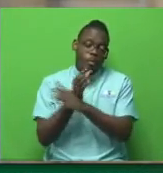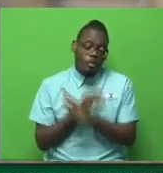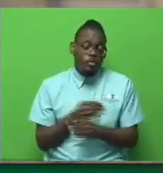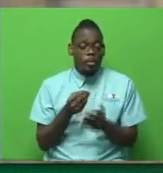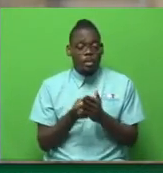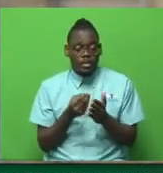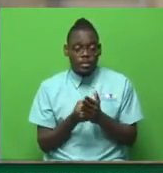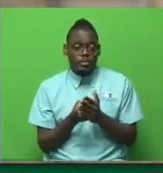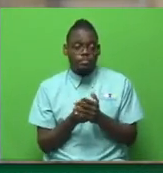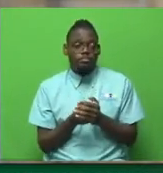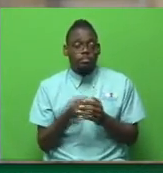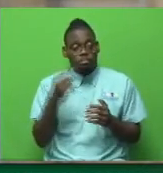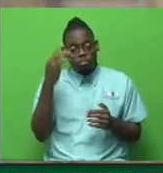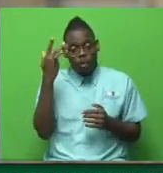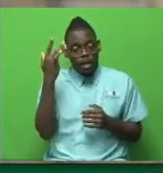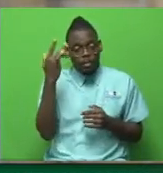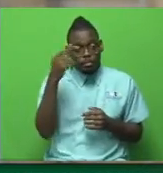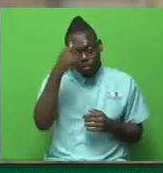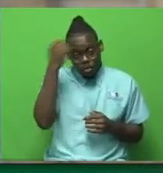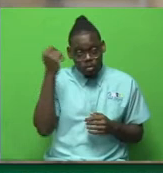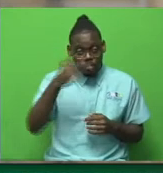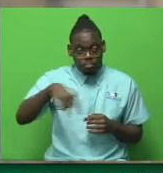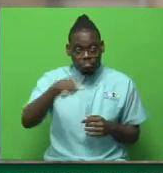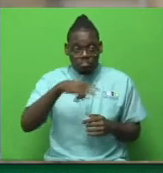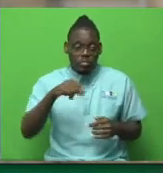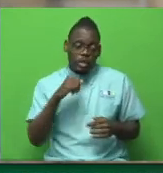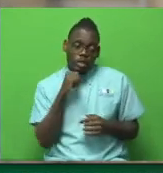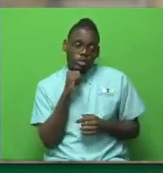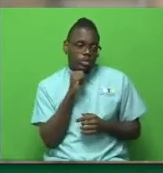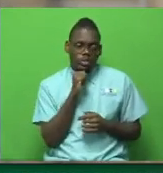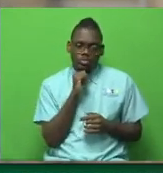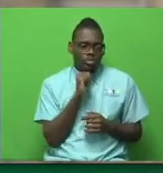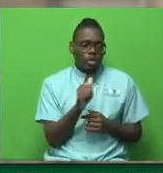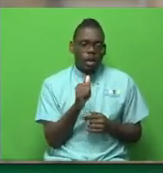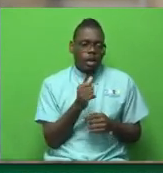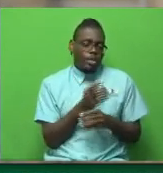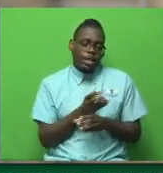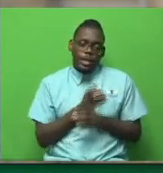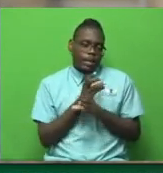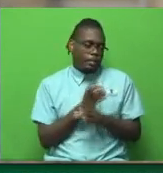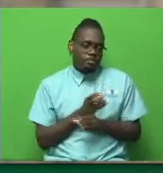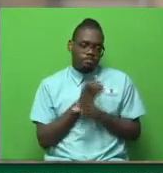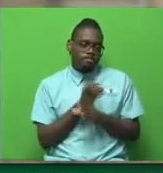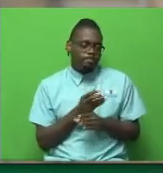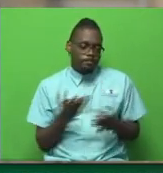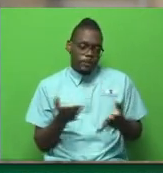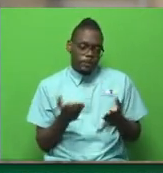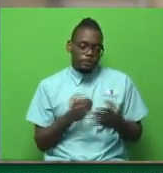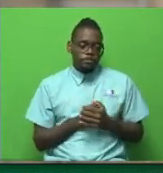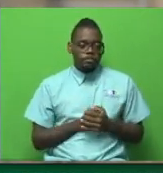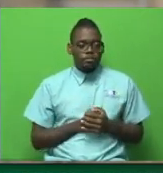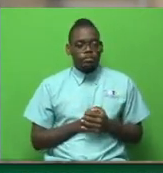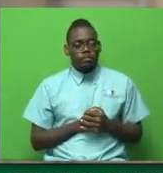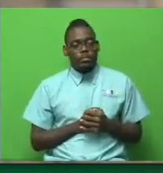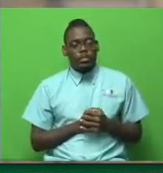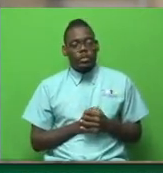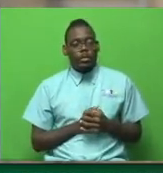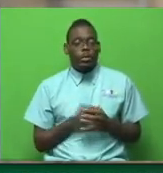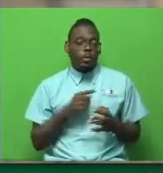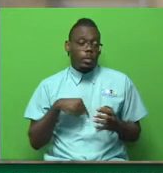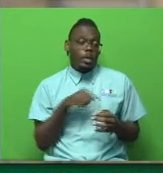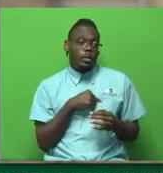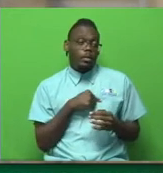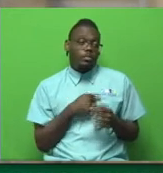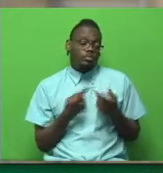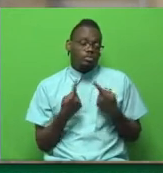irresponsibility by those on the other side with our economy while they were in office we have been digging ourselves out of